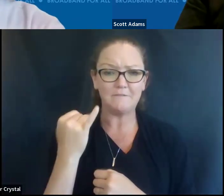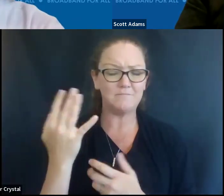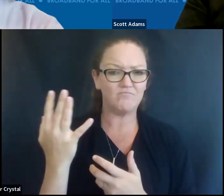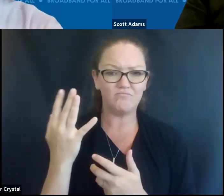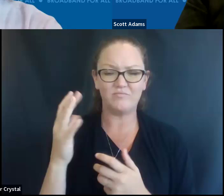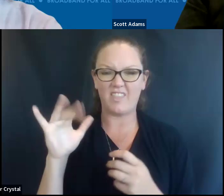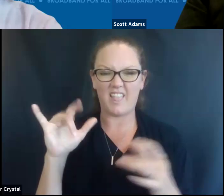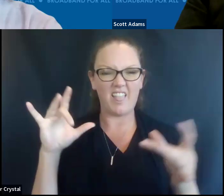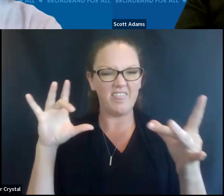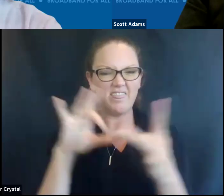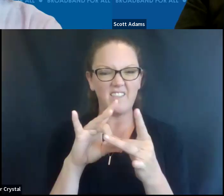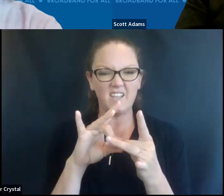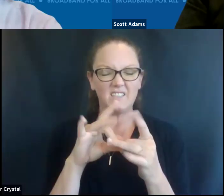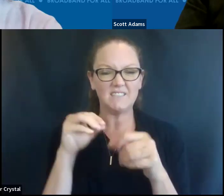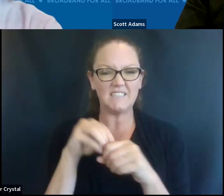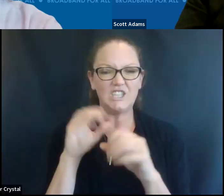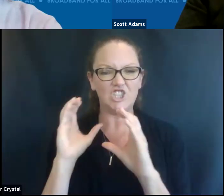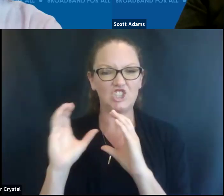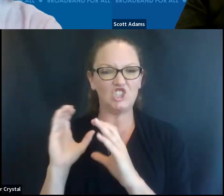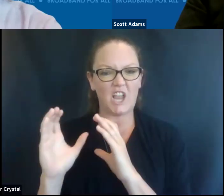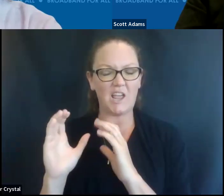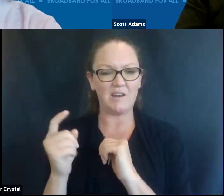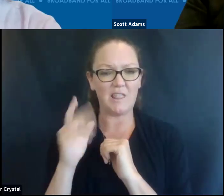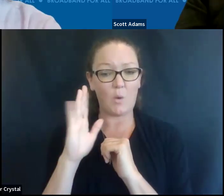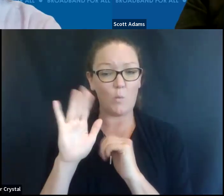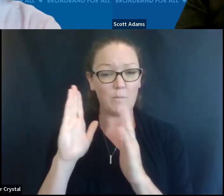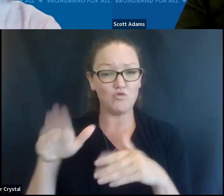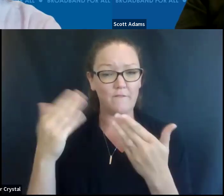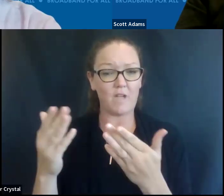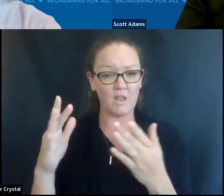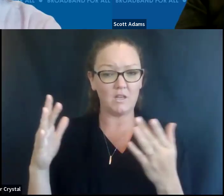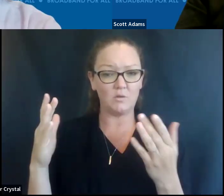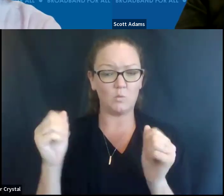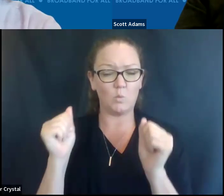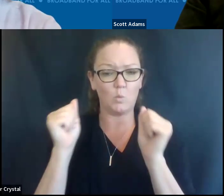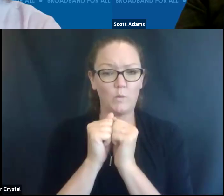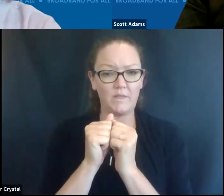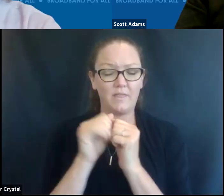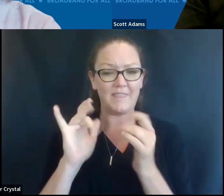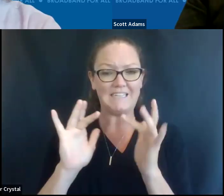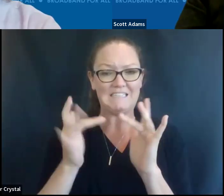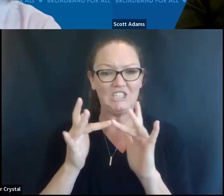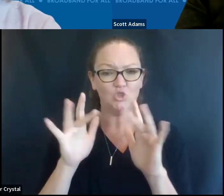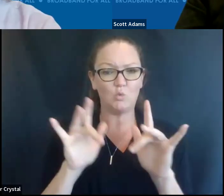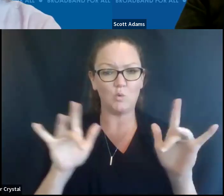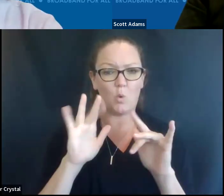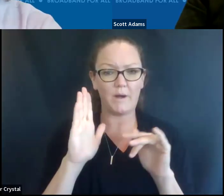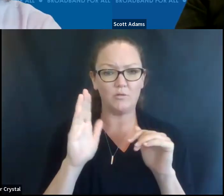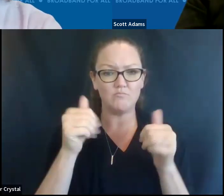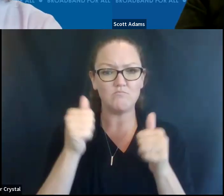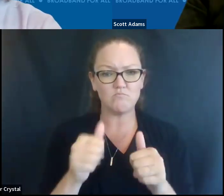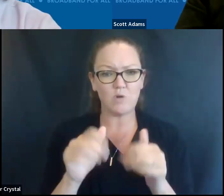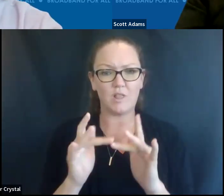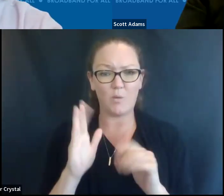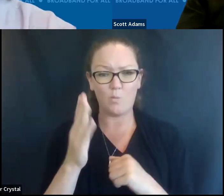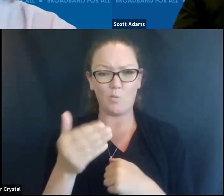links that are in this chat are going to be provided with the digital recording that you post online.